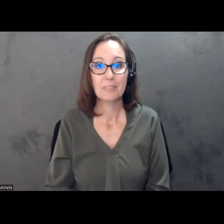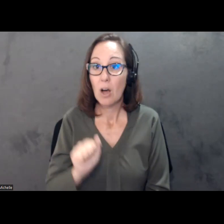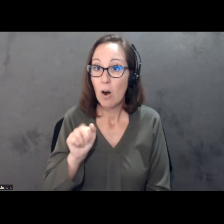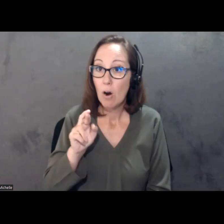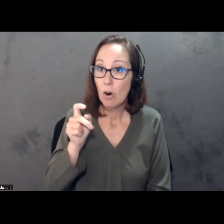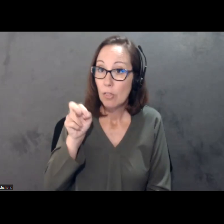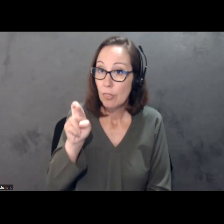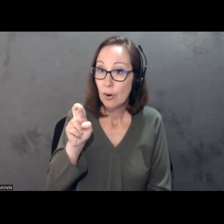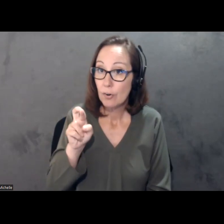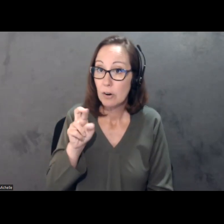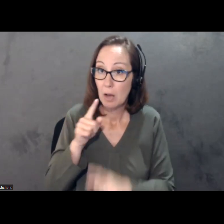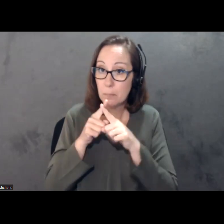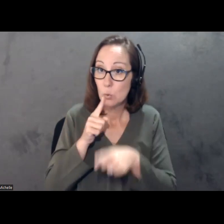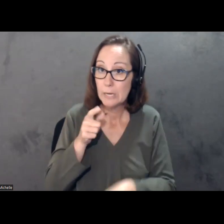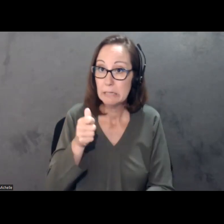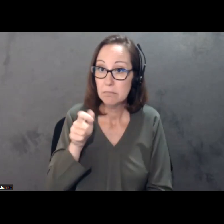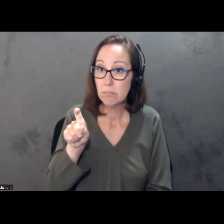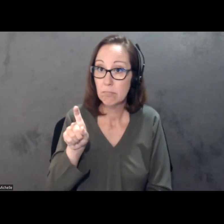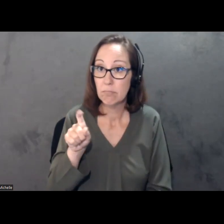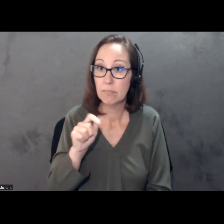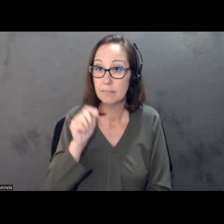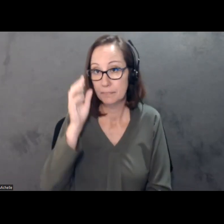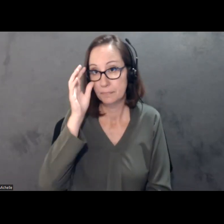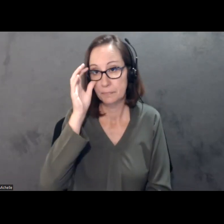Arthur, are you unmuted?